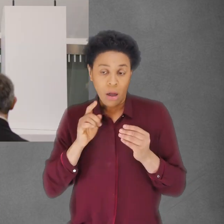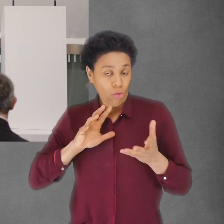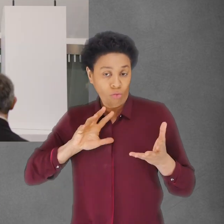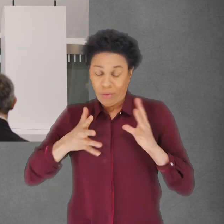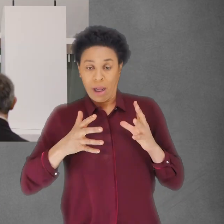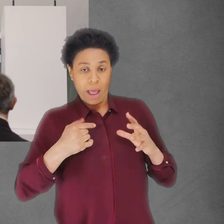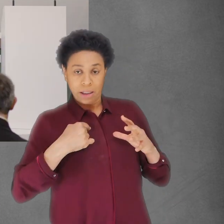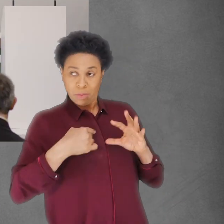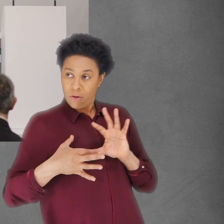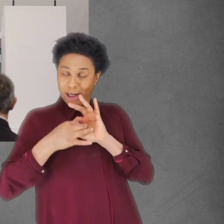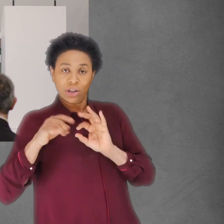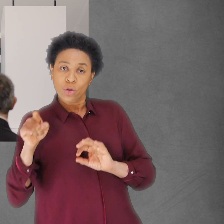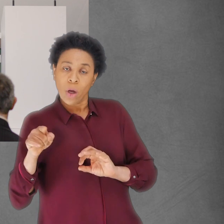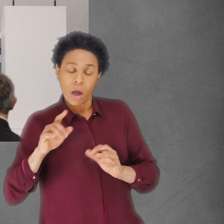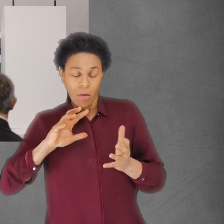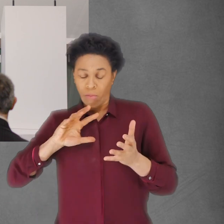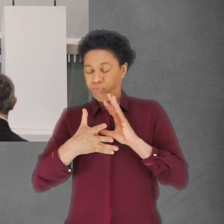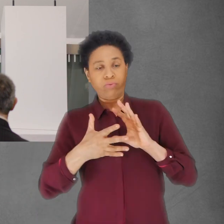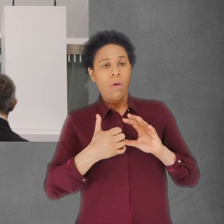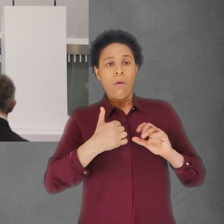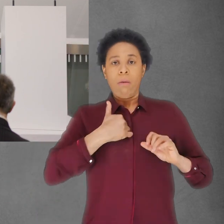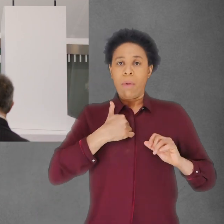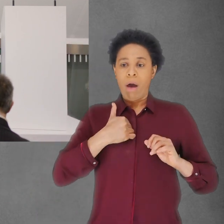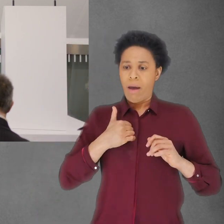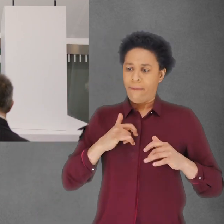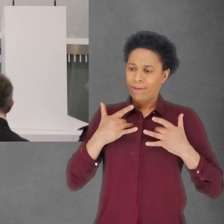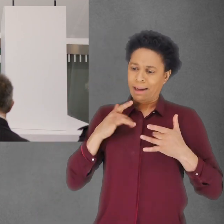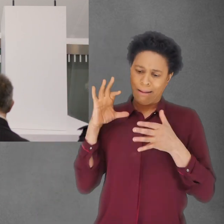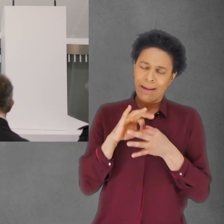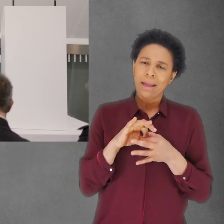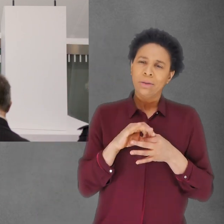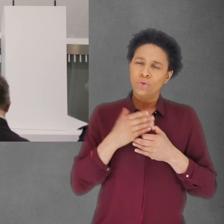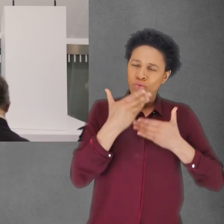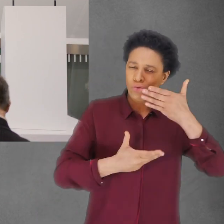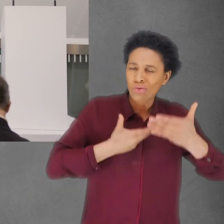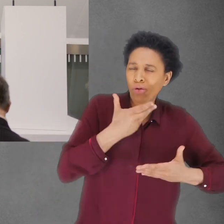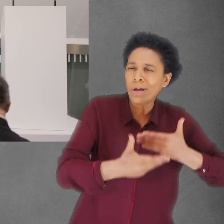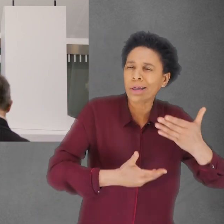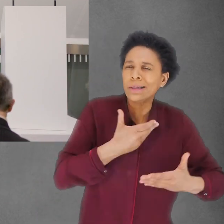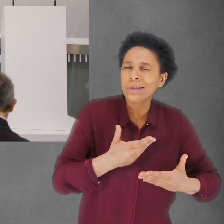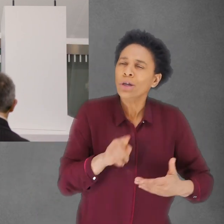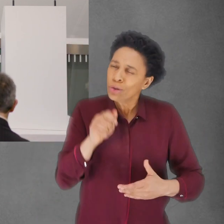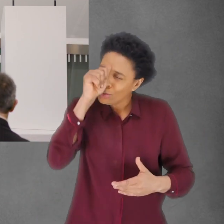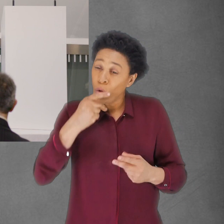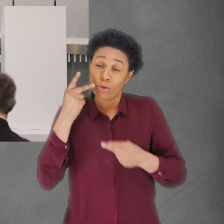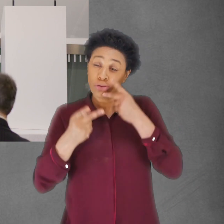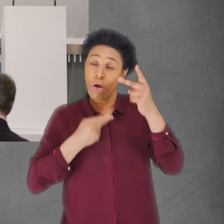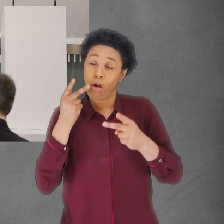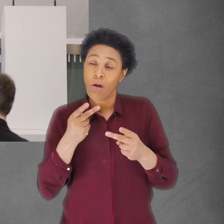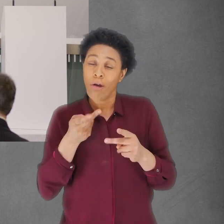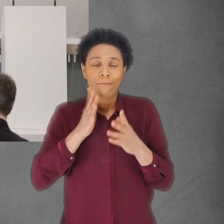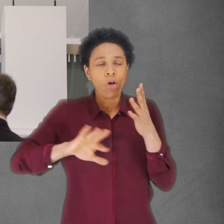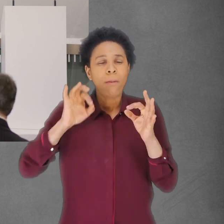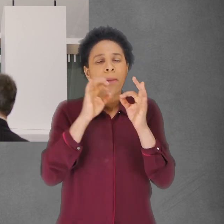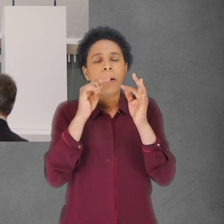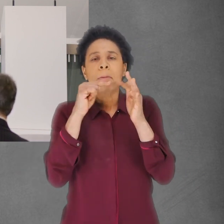relationship with her, and it rearranged the way I think about storytelling. And it's, you all know this